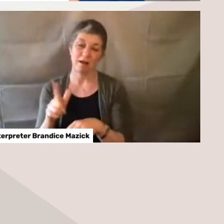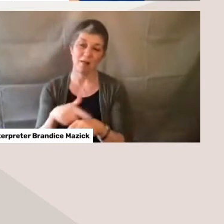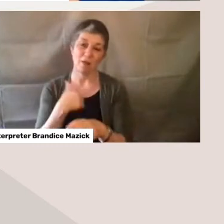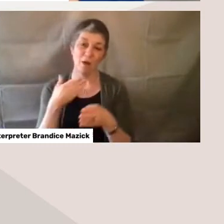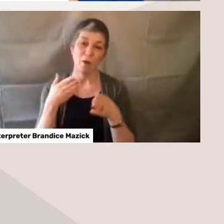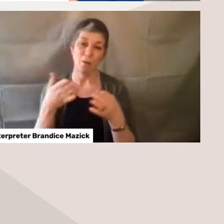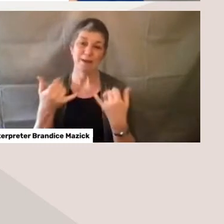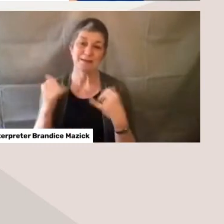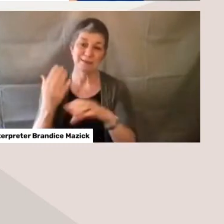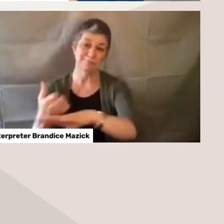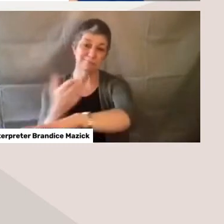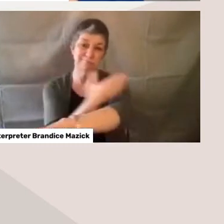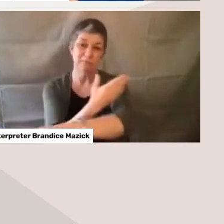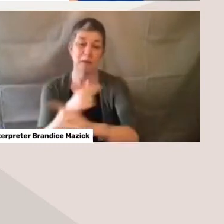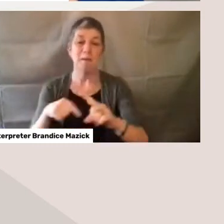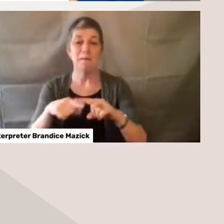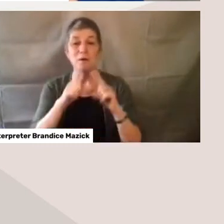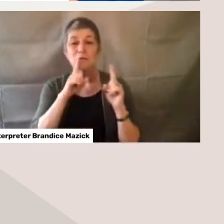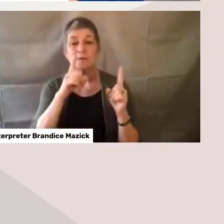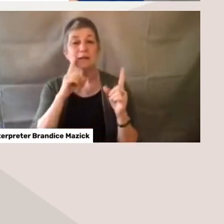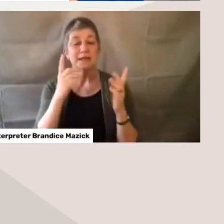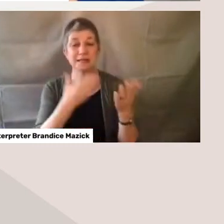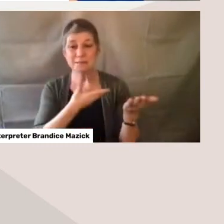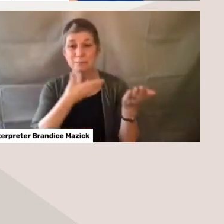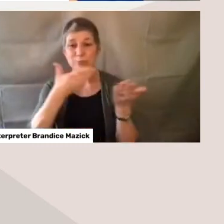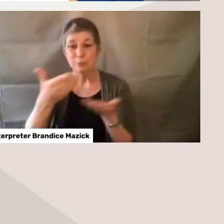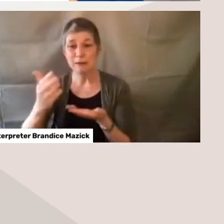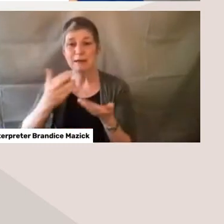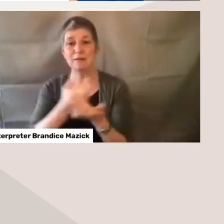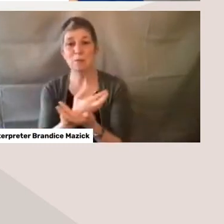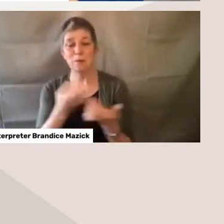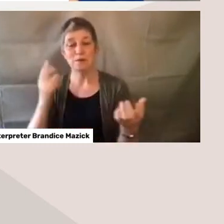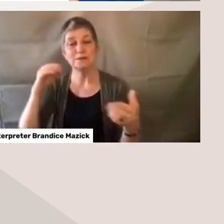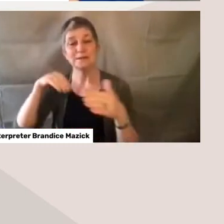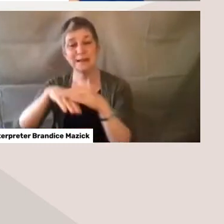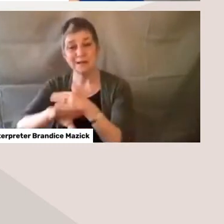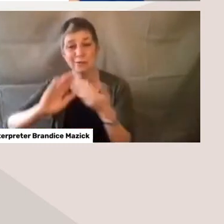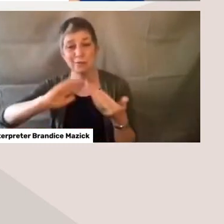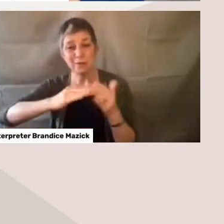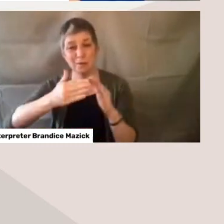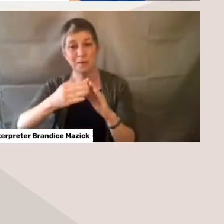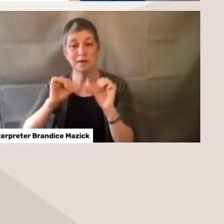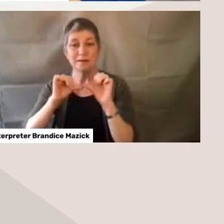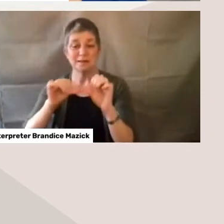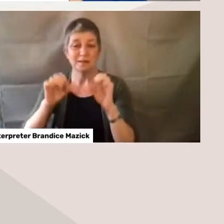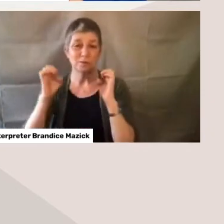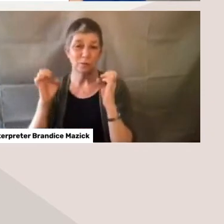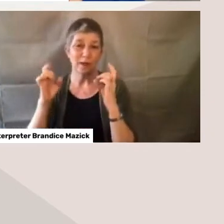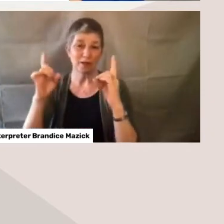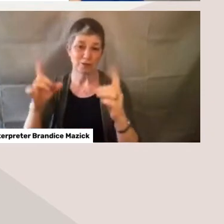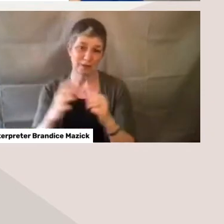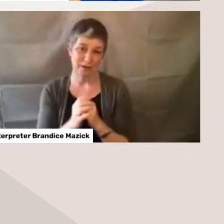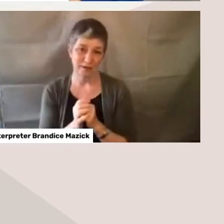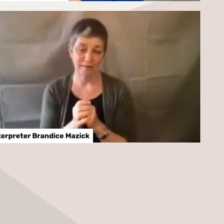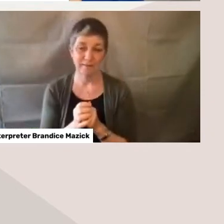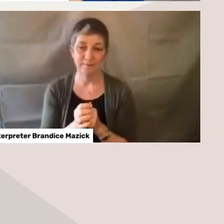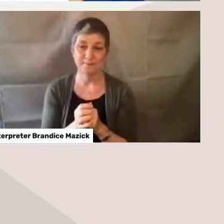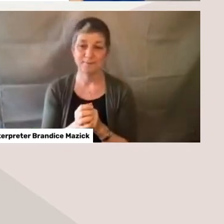just think that is just bringing the resources to the community, continue educating,